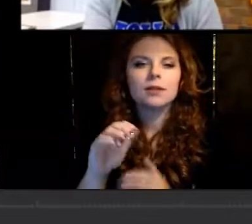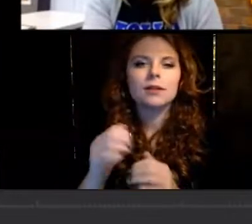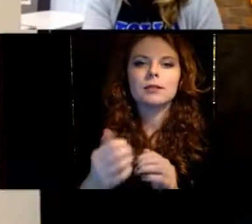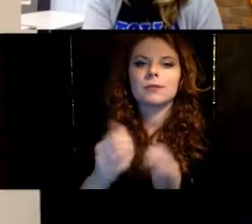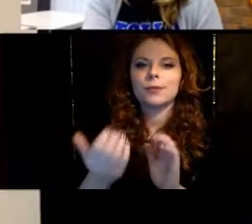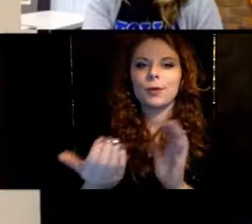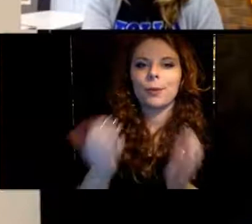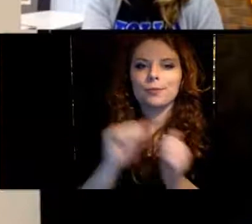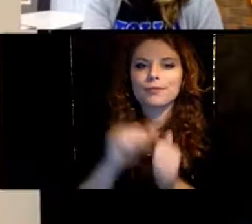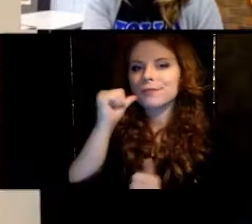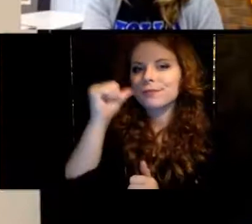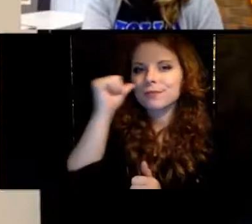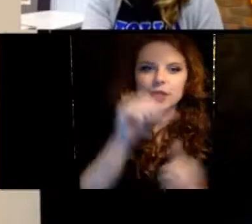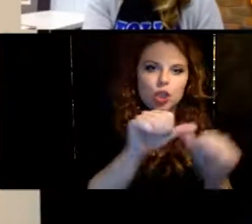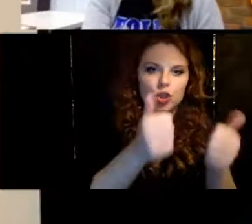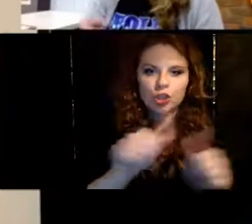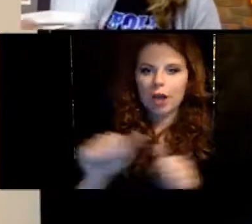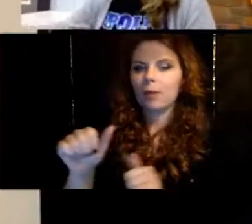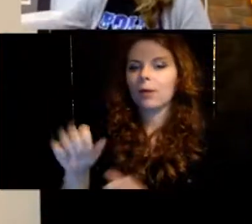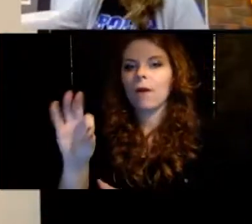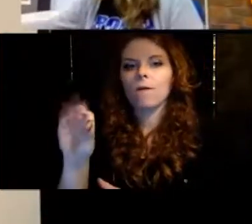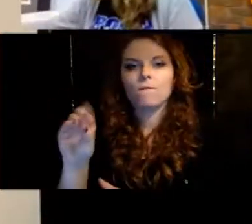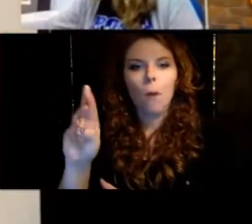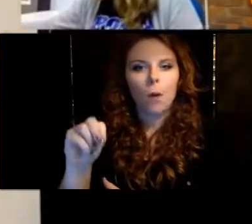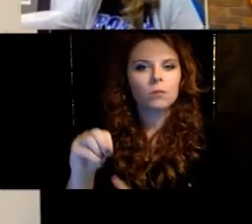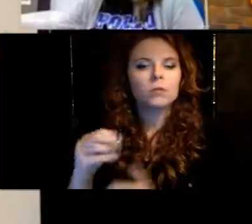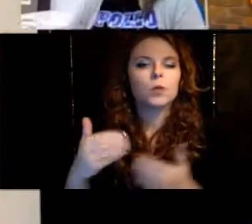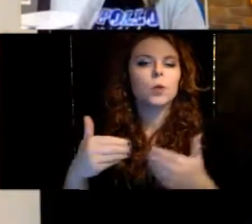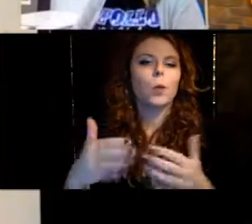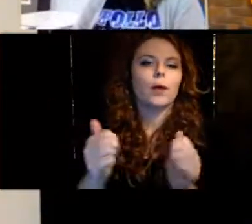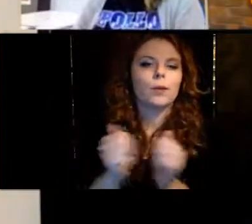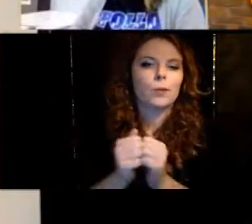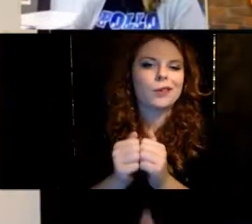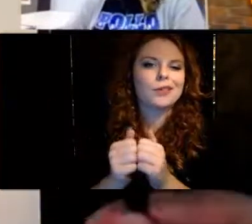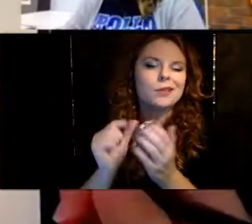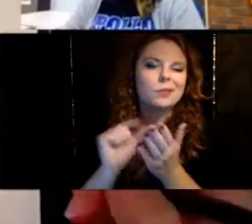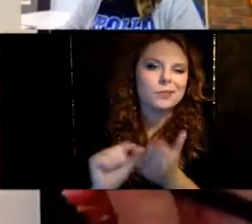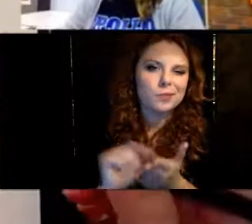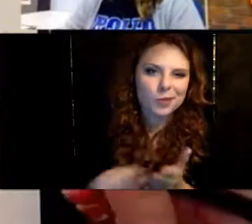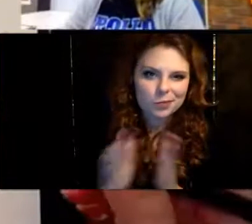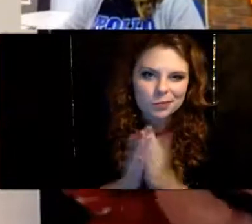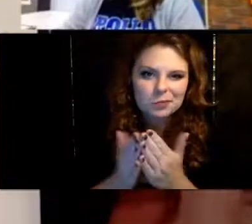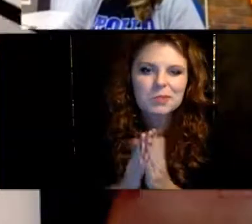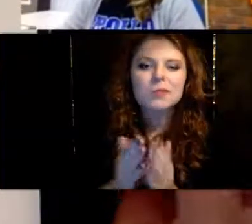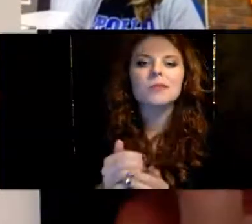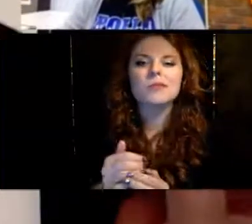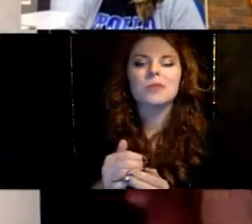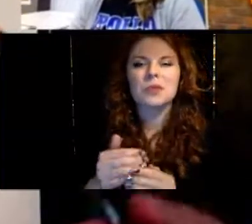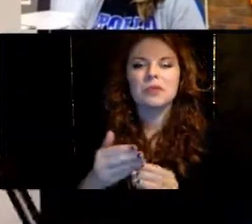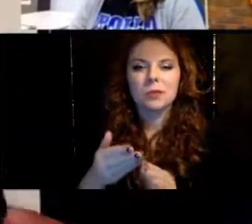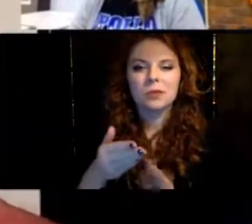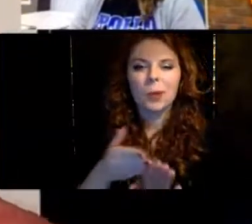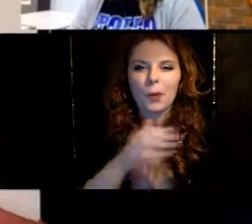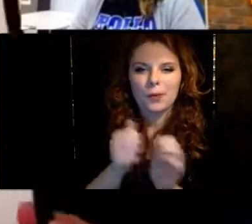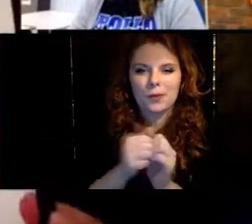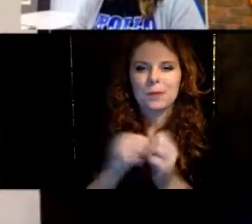shape and form. So let's get out our sketchbook. And we're just going off the page that we were on yesterday. So